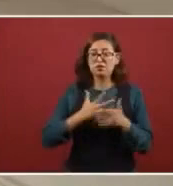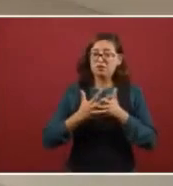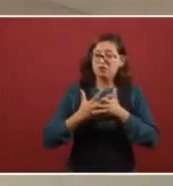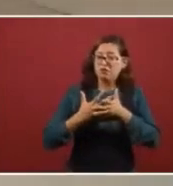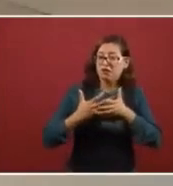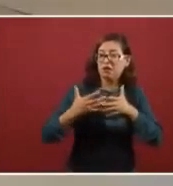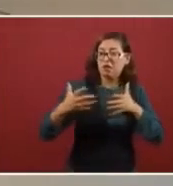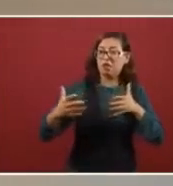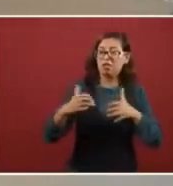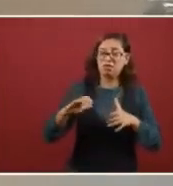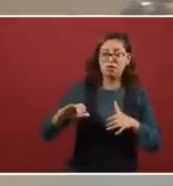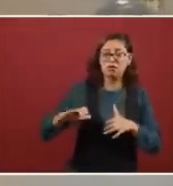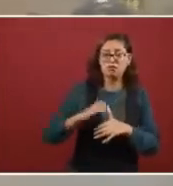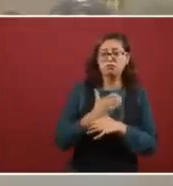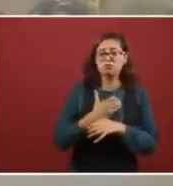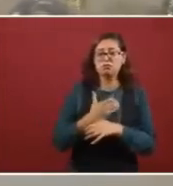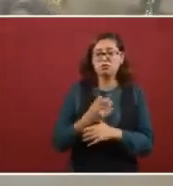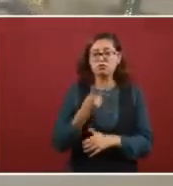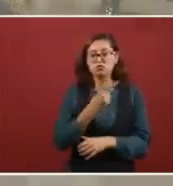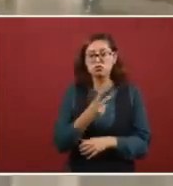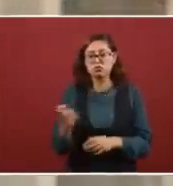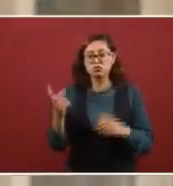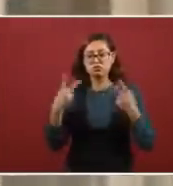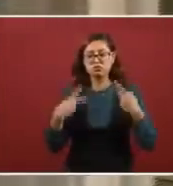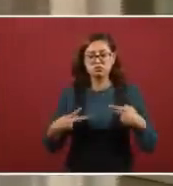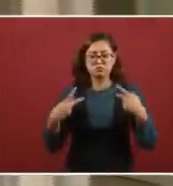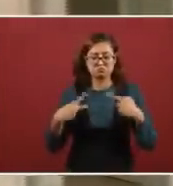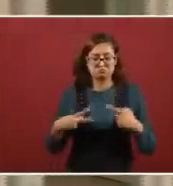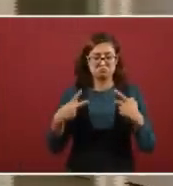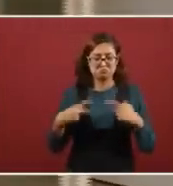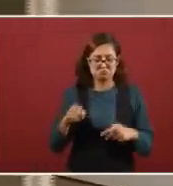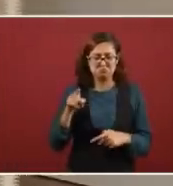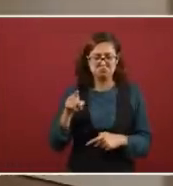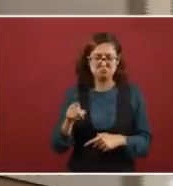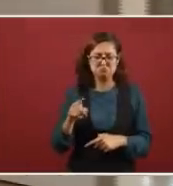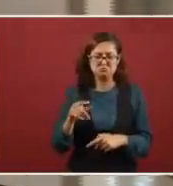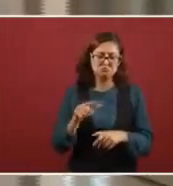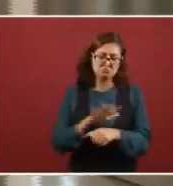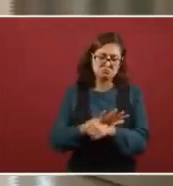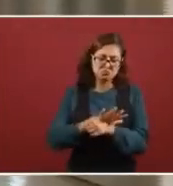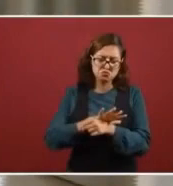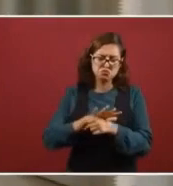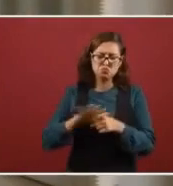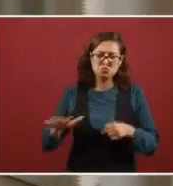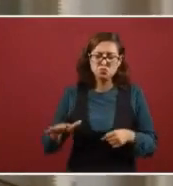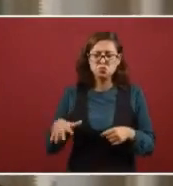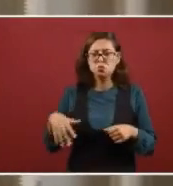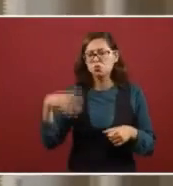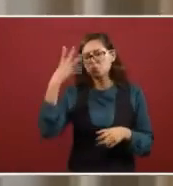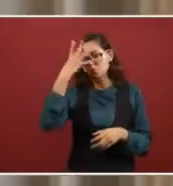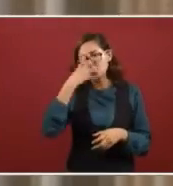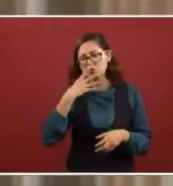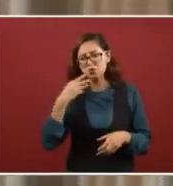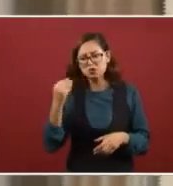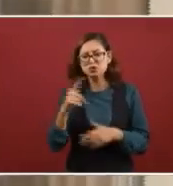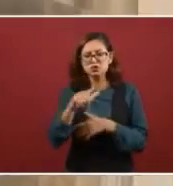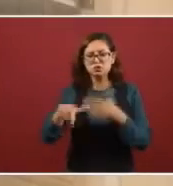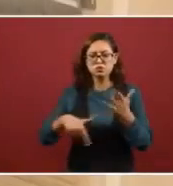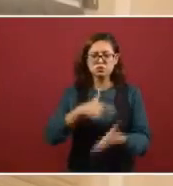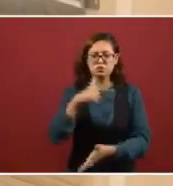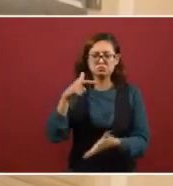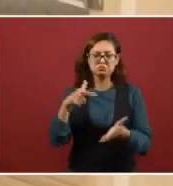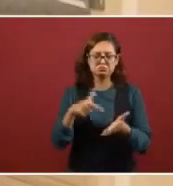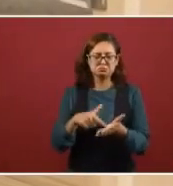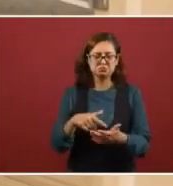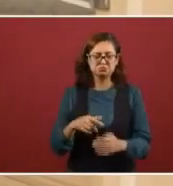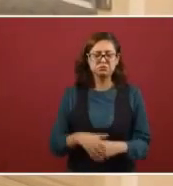and a large entertainment room with a bar for capacity of 200 people, French style, and a terrace that's